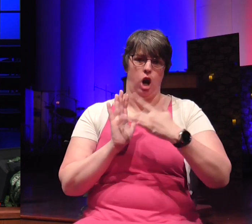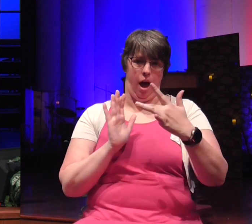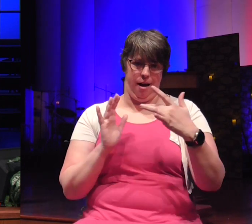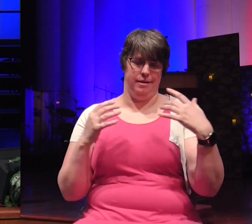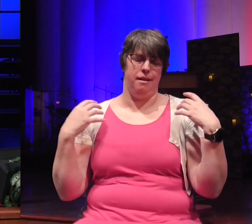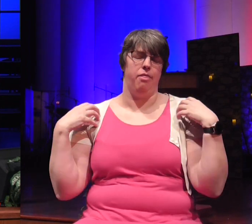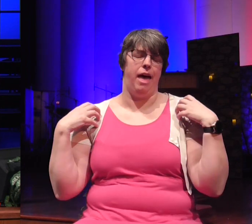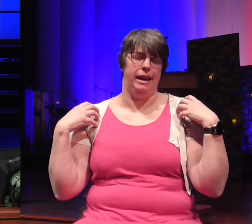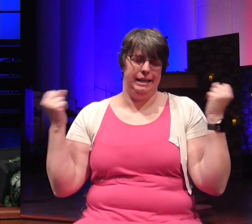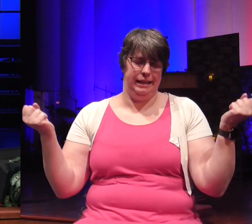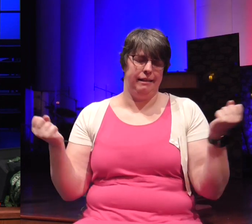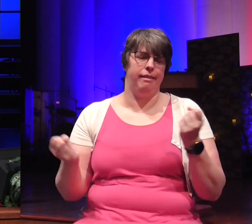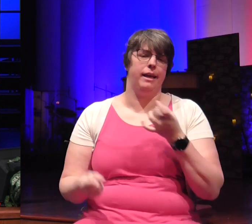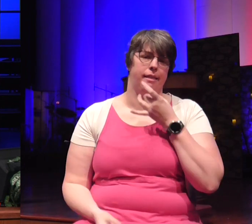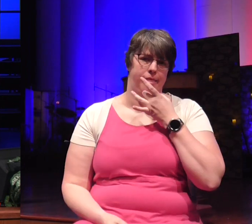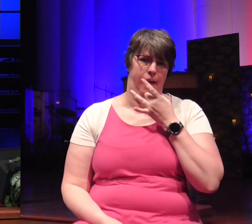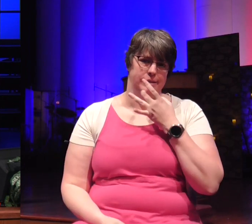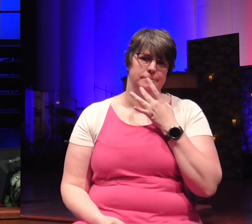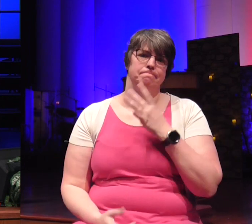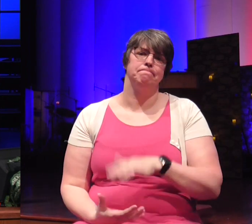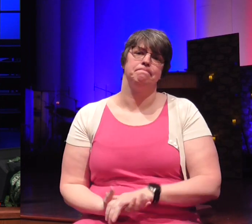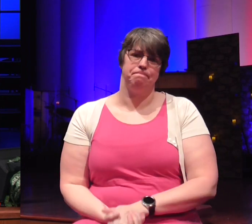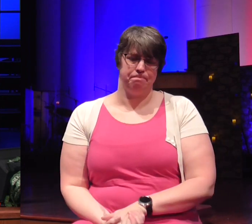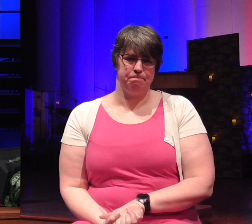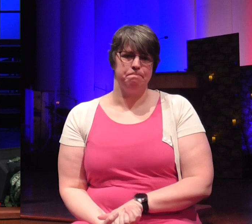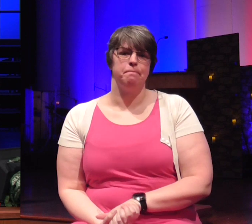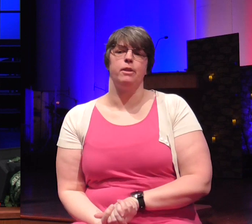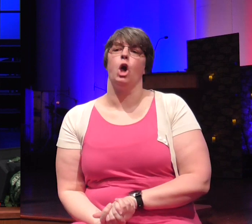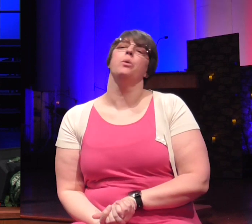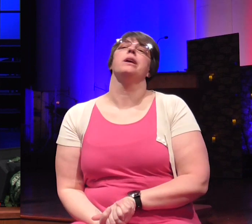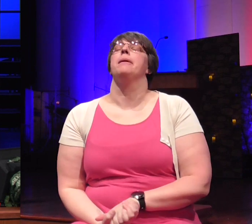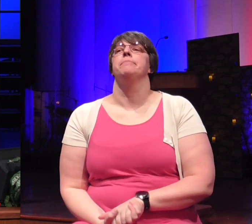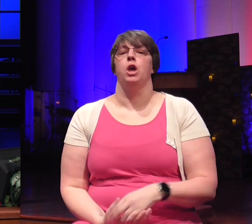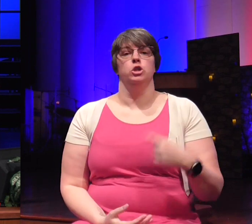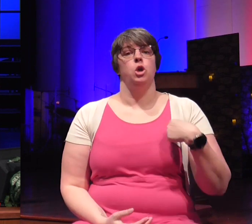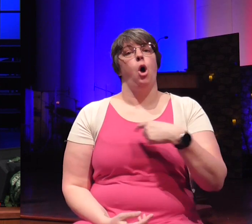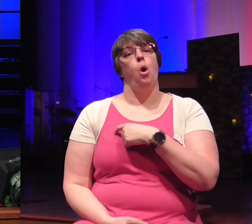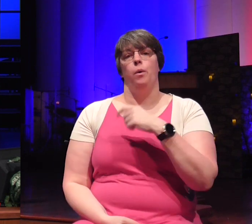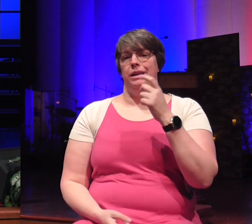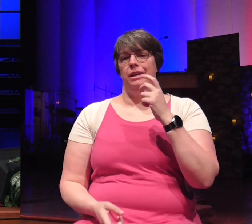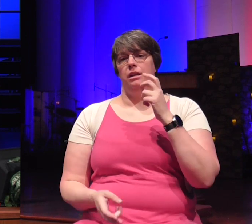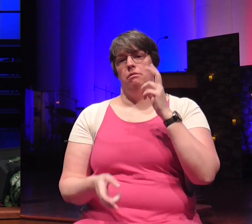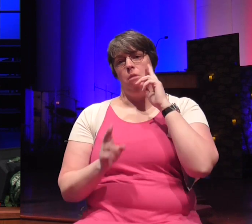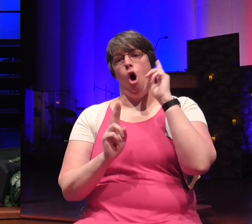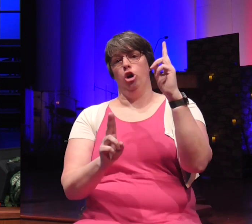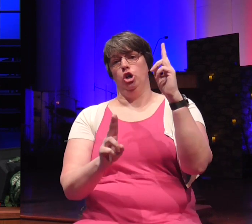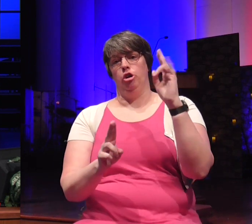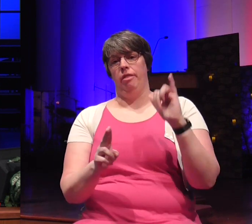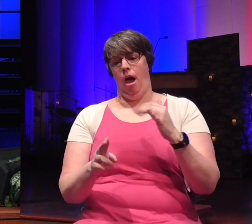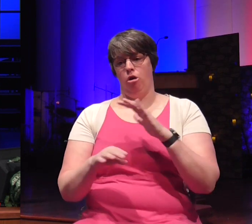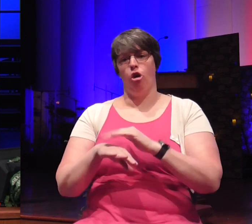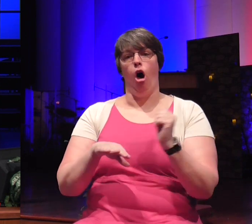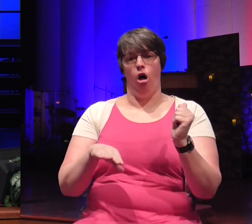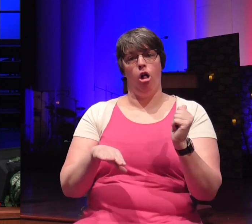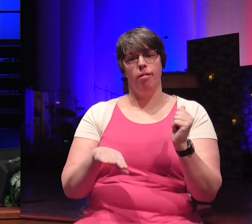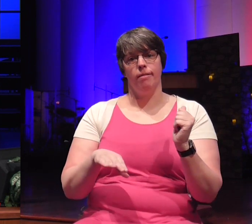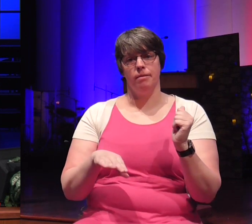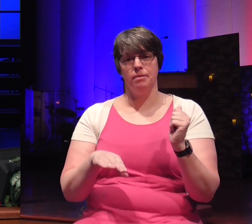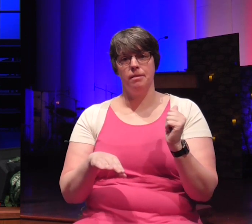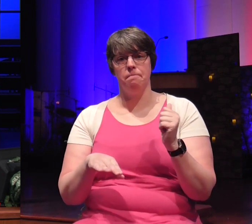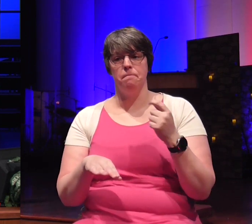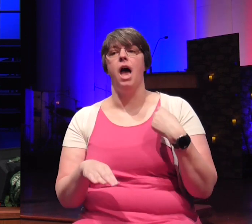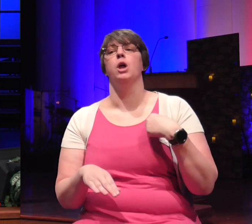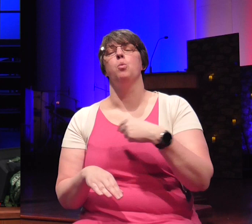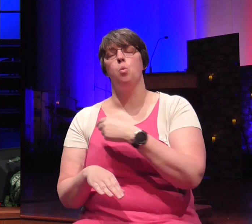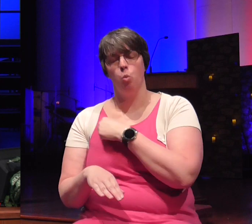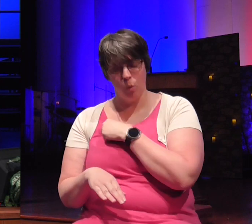healing light. Shine your healing light. I tell you, we honor that call of the heart, gang, and we will